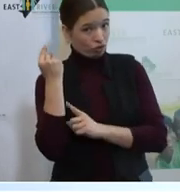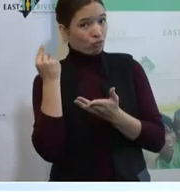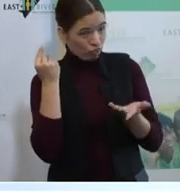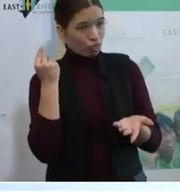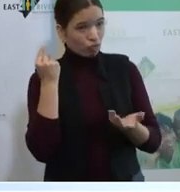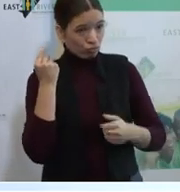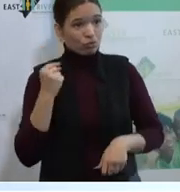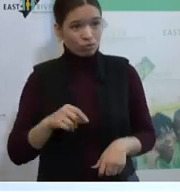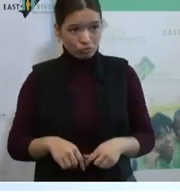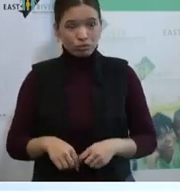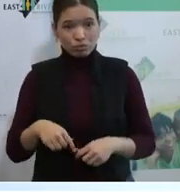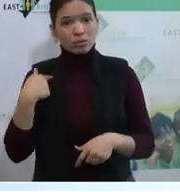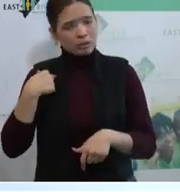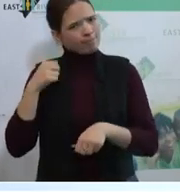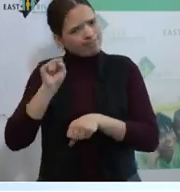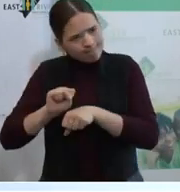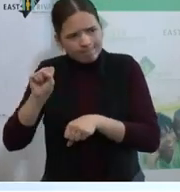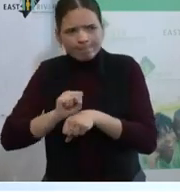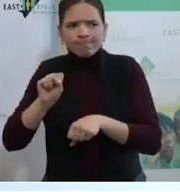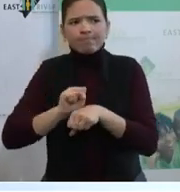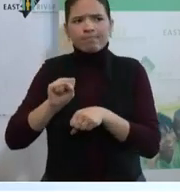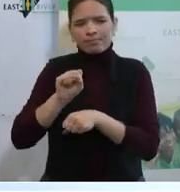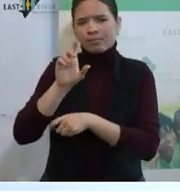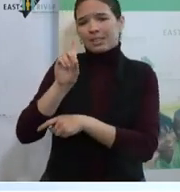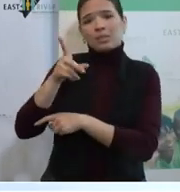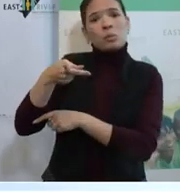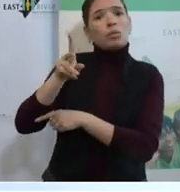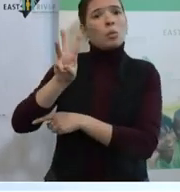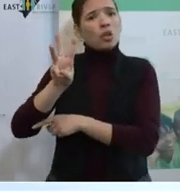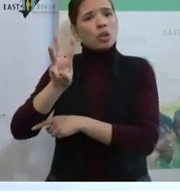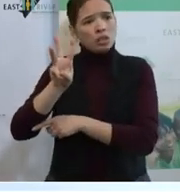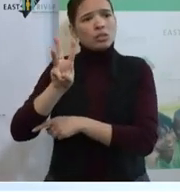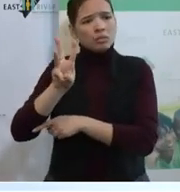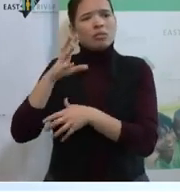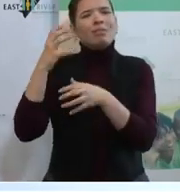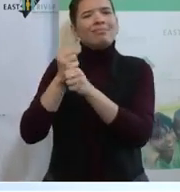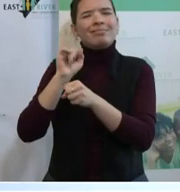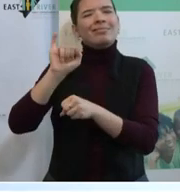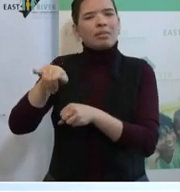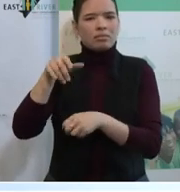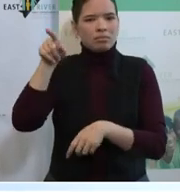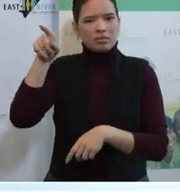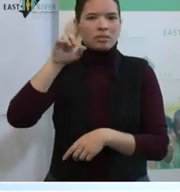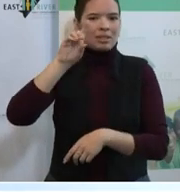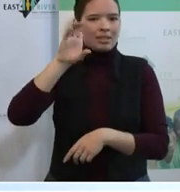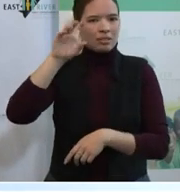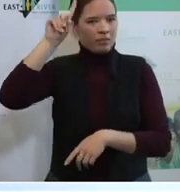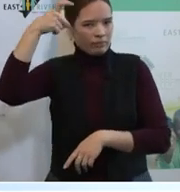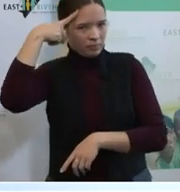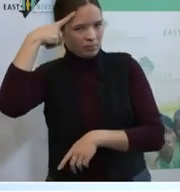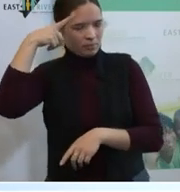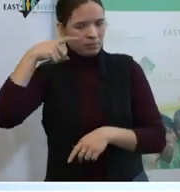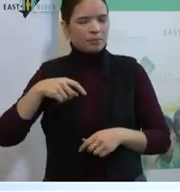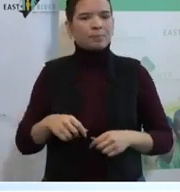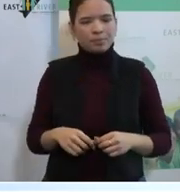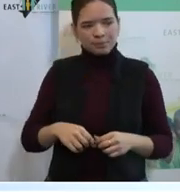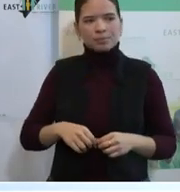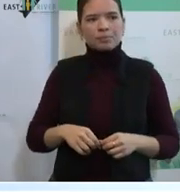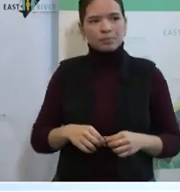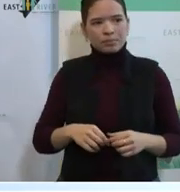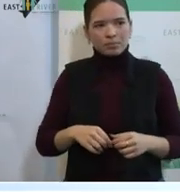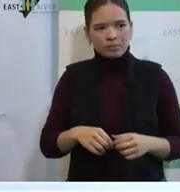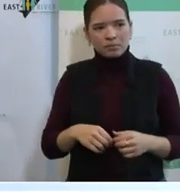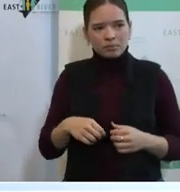of Public Works. I'm a seasonal employee there. This is my third term. So using these tax